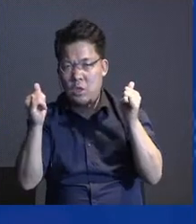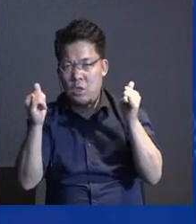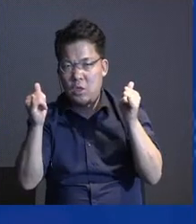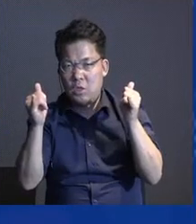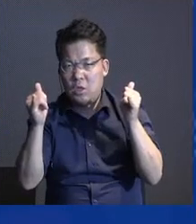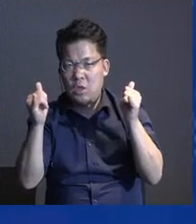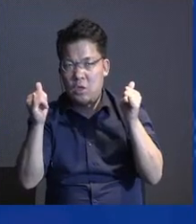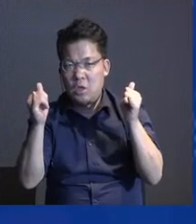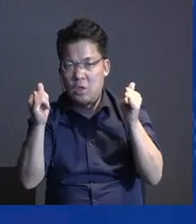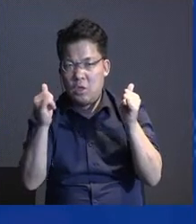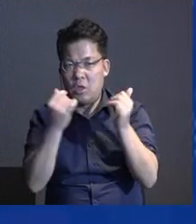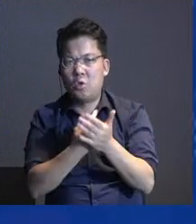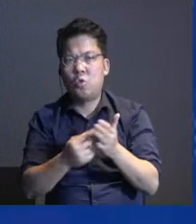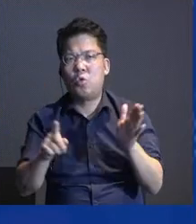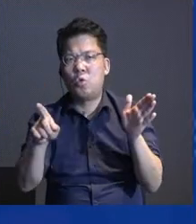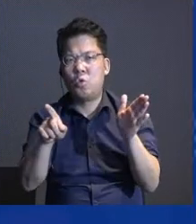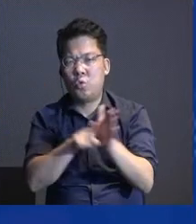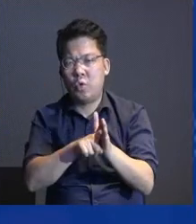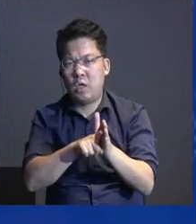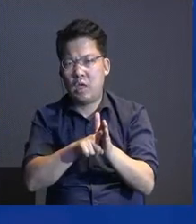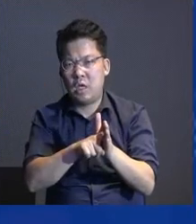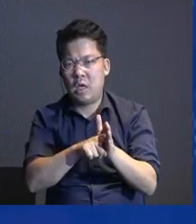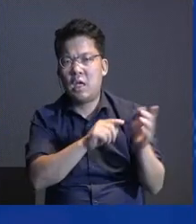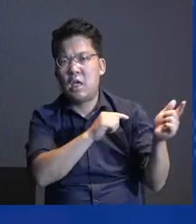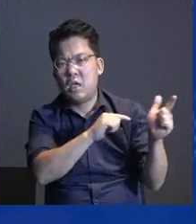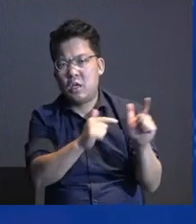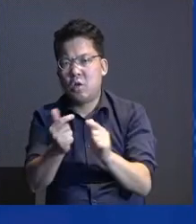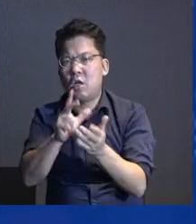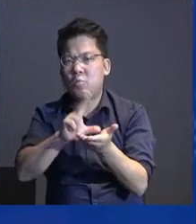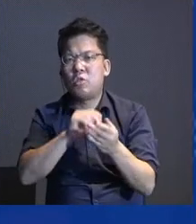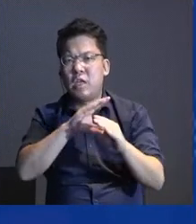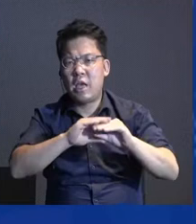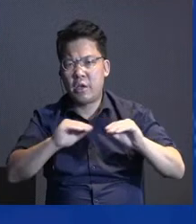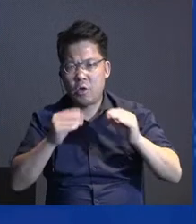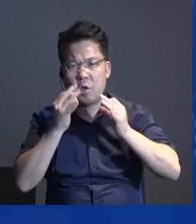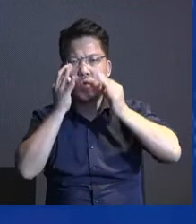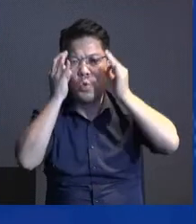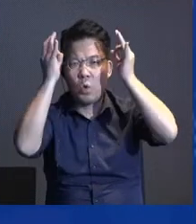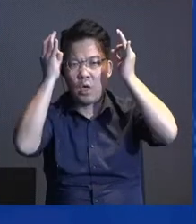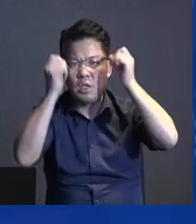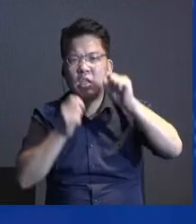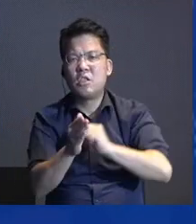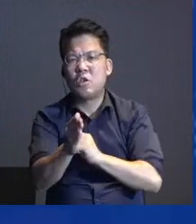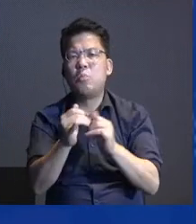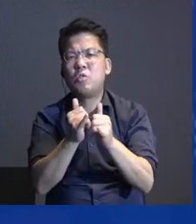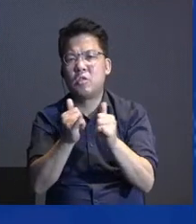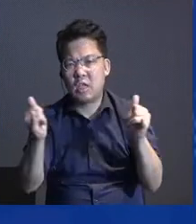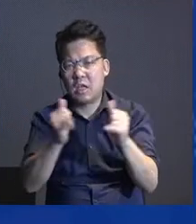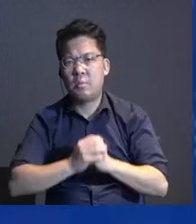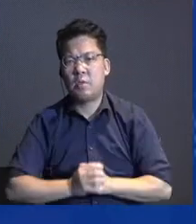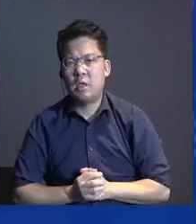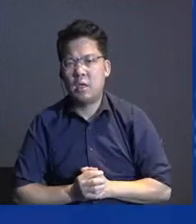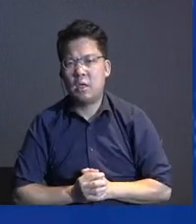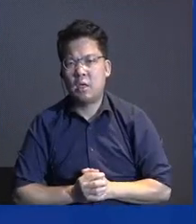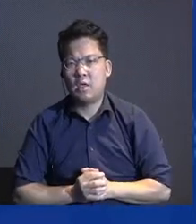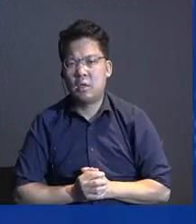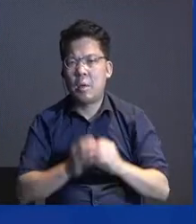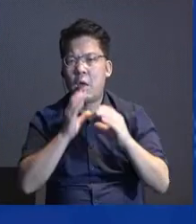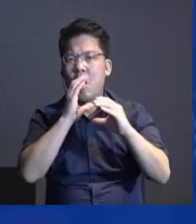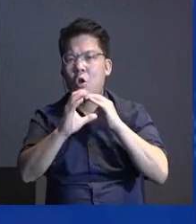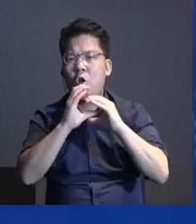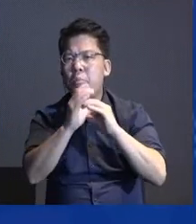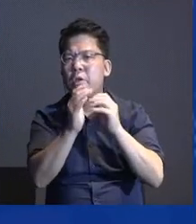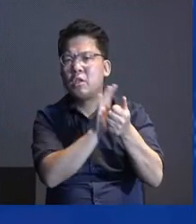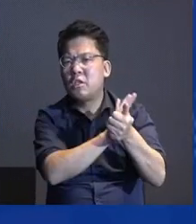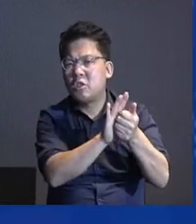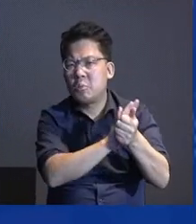their focus from institutional care to community care for more than 10 years since 2004.